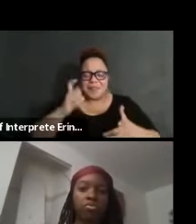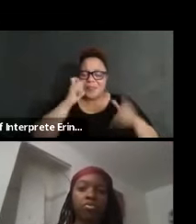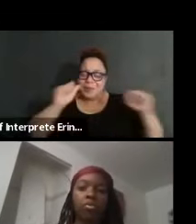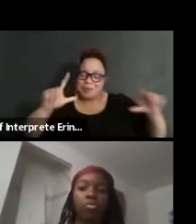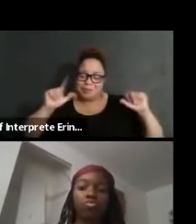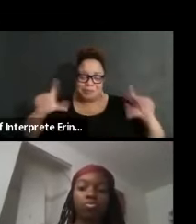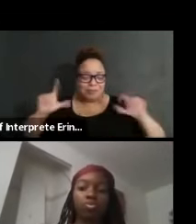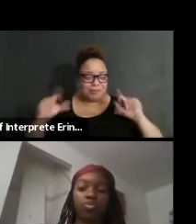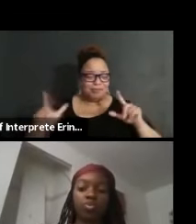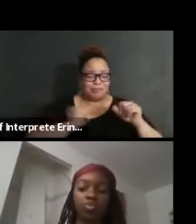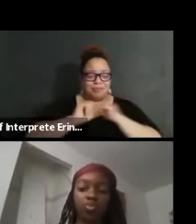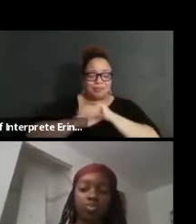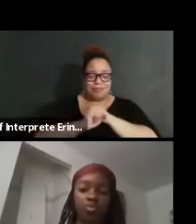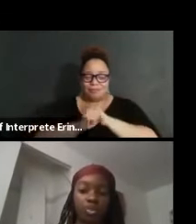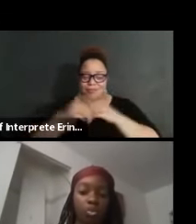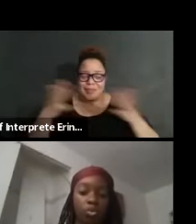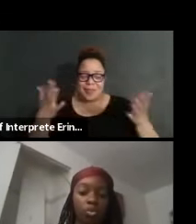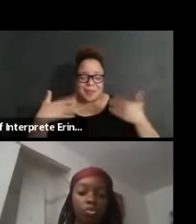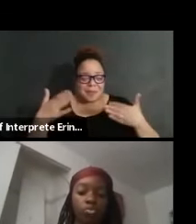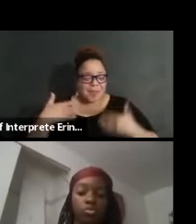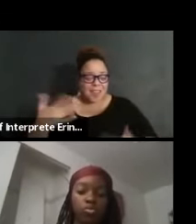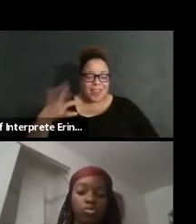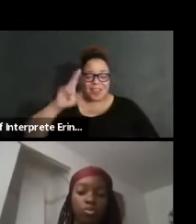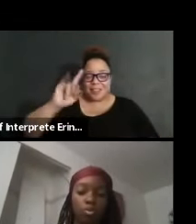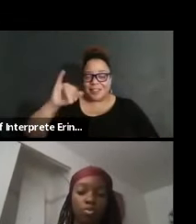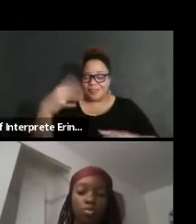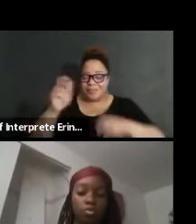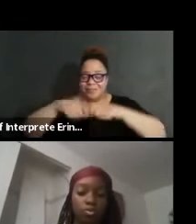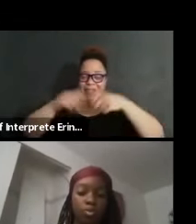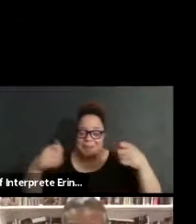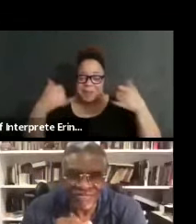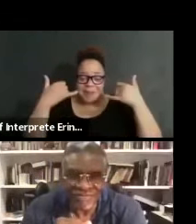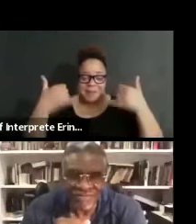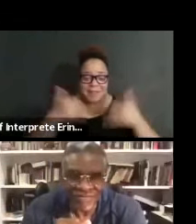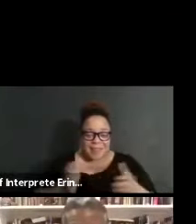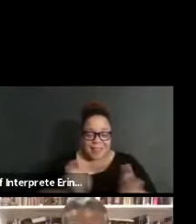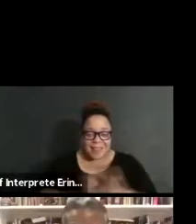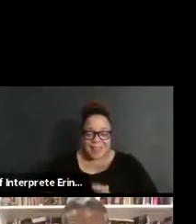take us out. Exceptional, y'all. Peace.